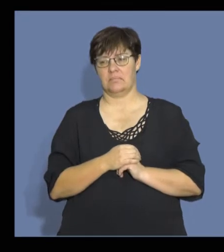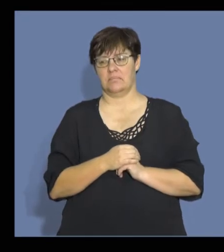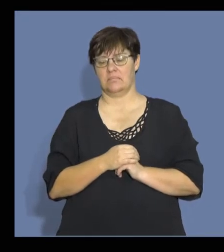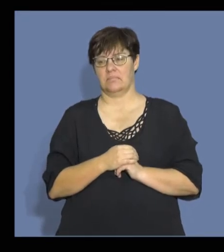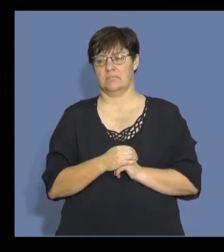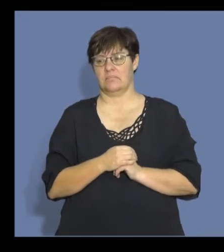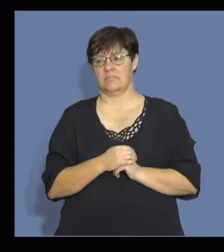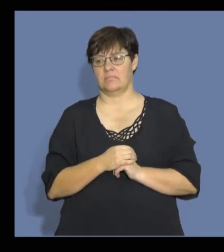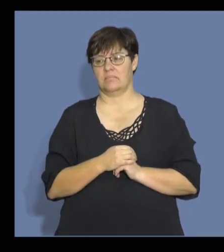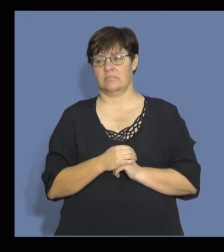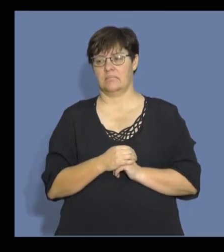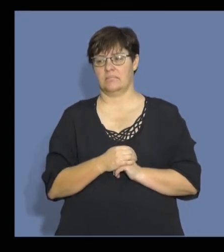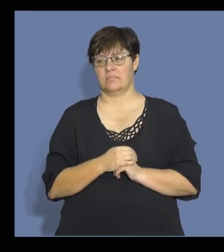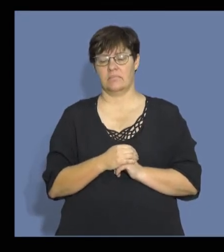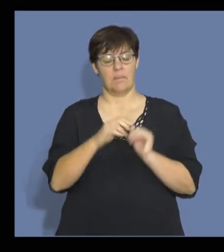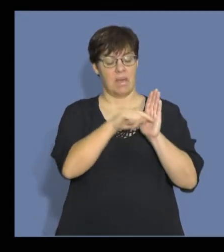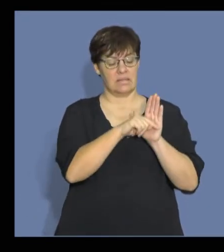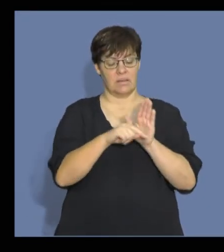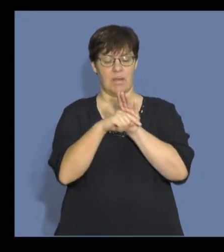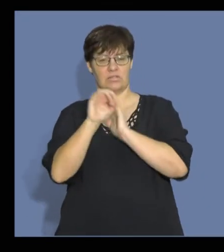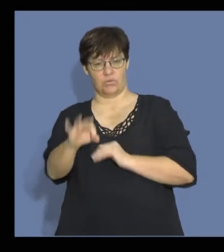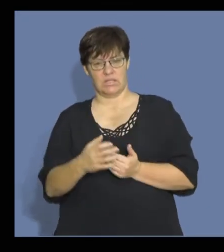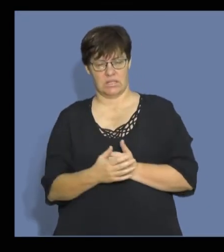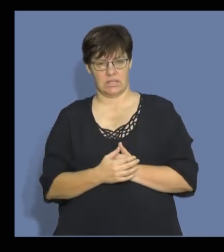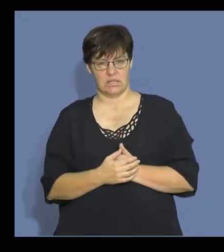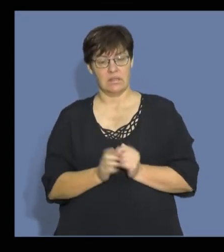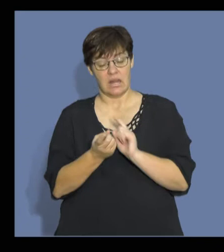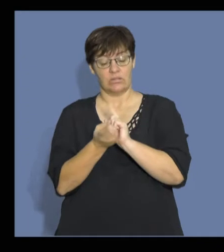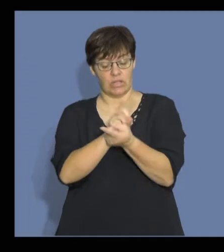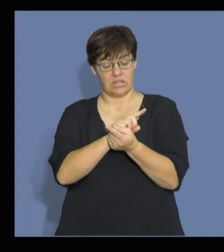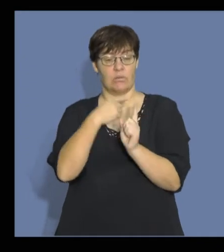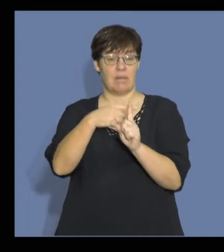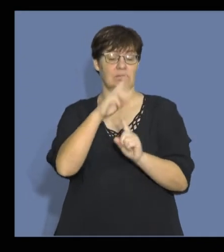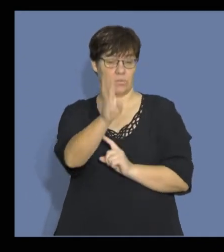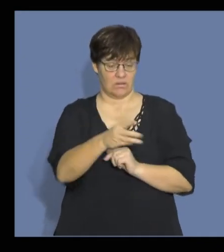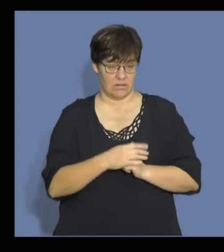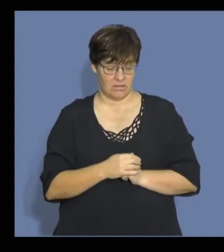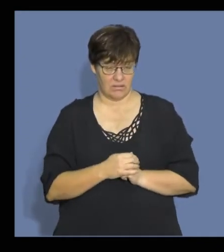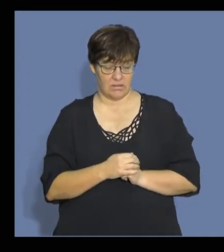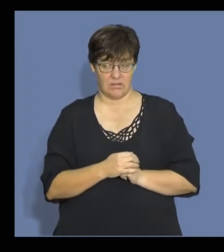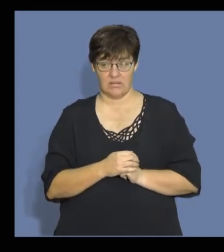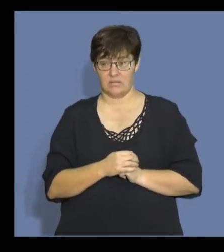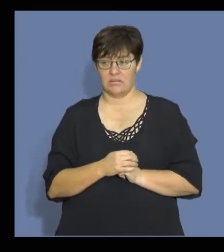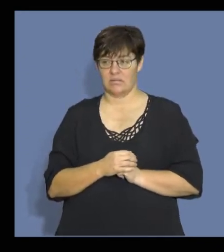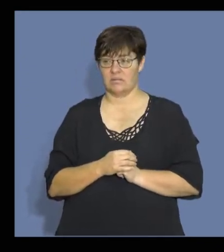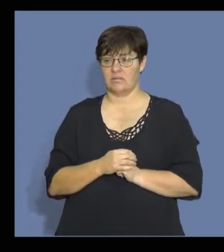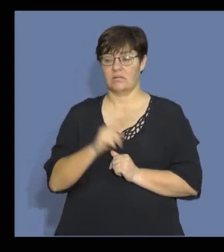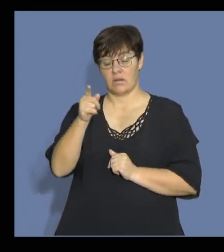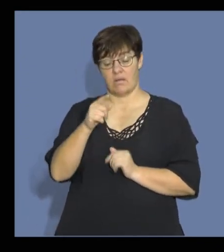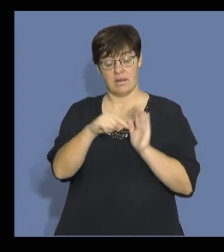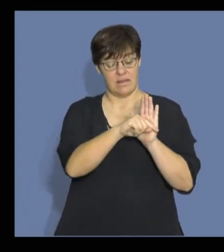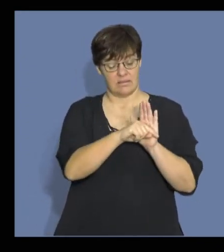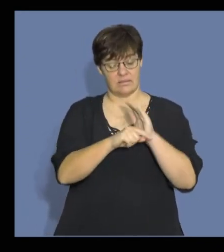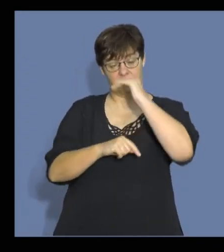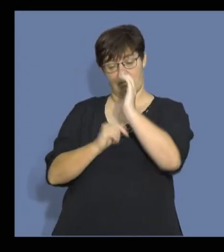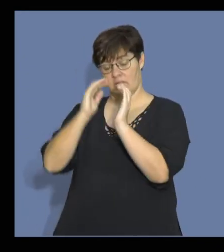this is minus 3. Which ends up becoming a plus. So what's important here is that when you subtract a negative